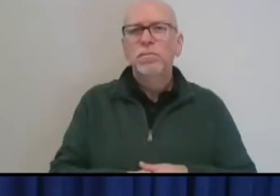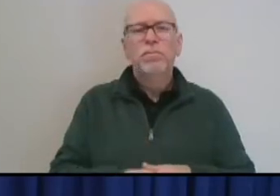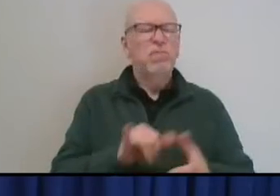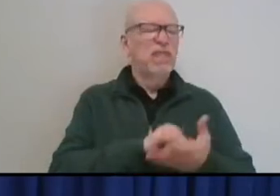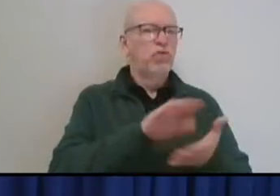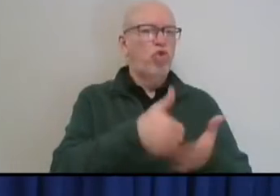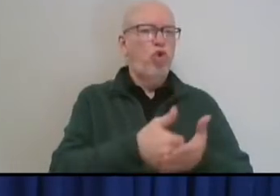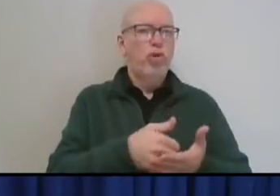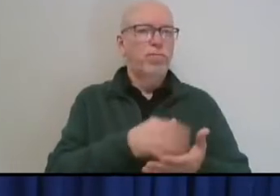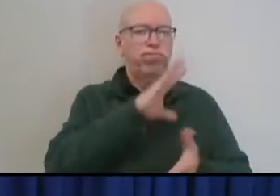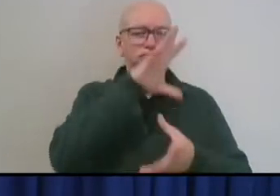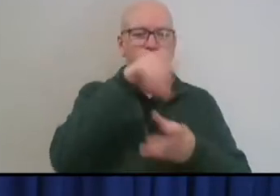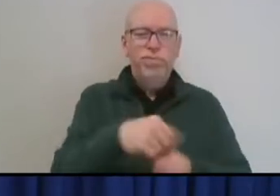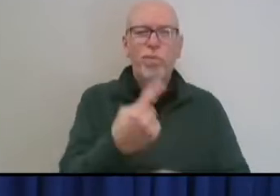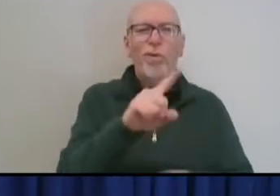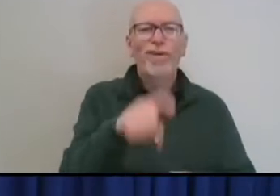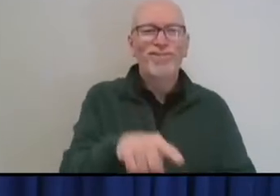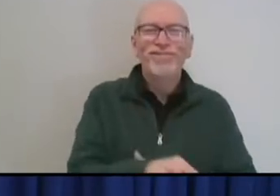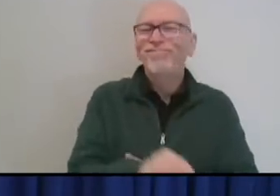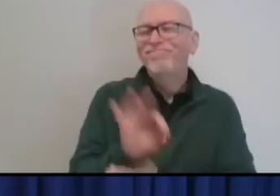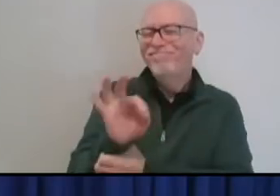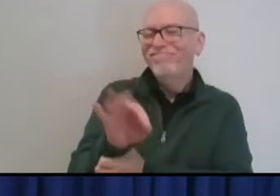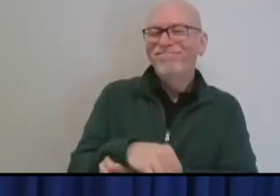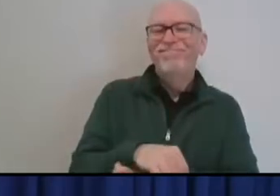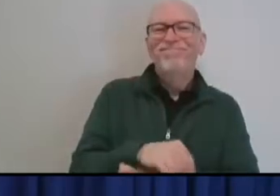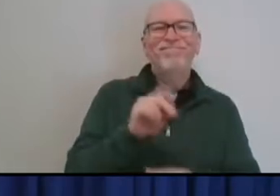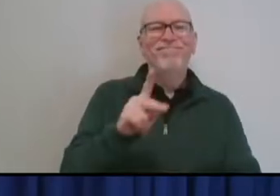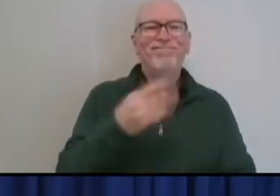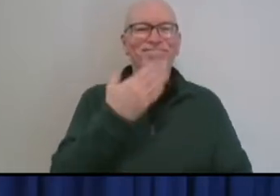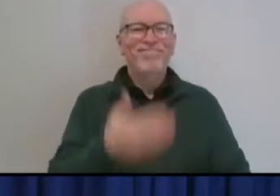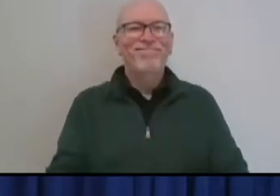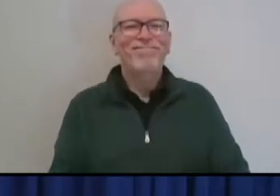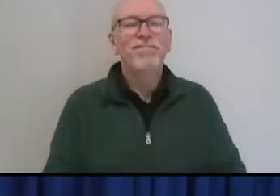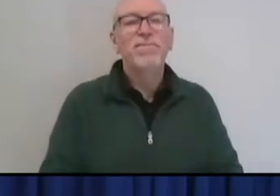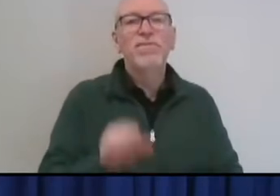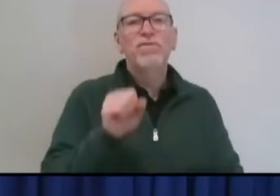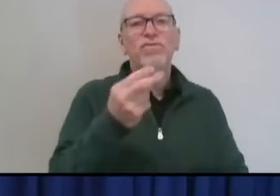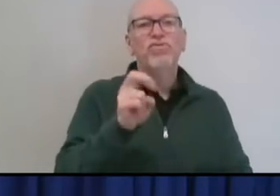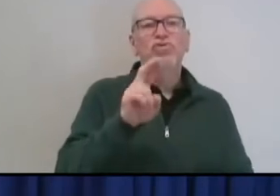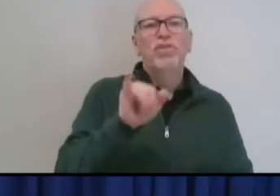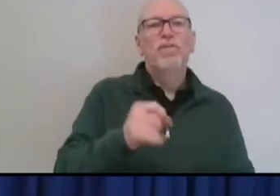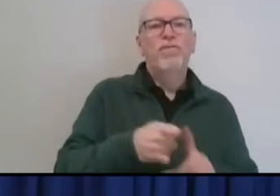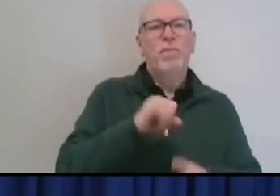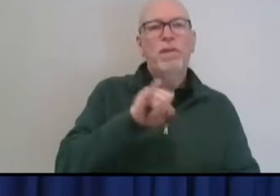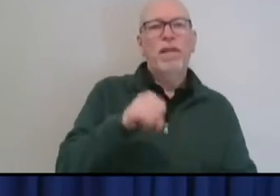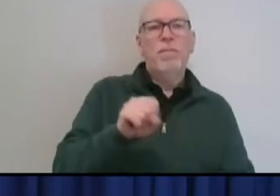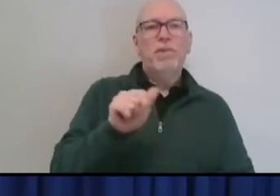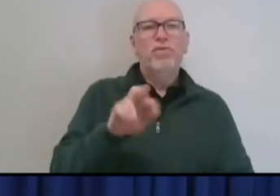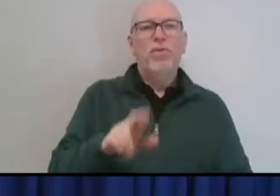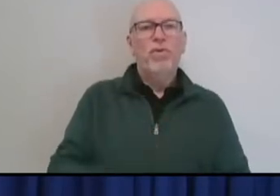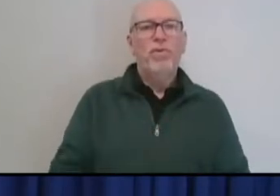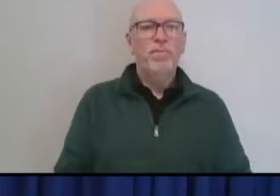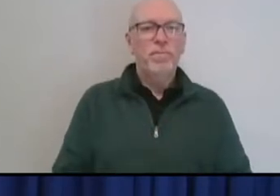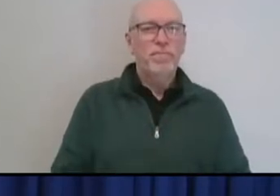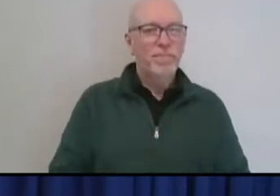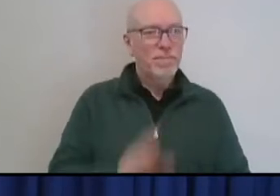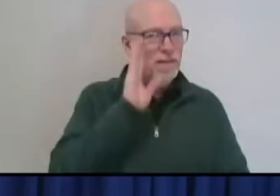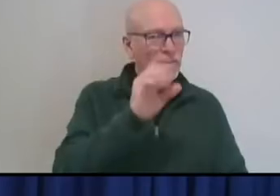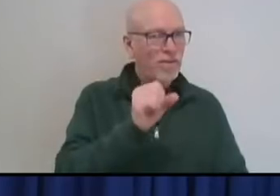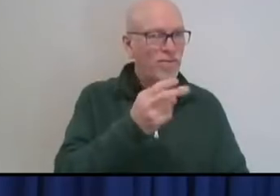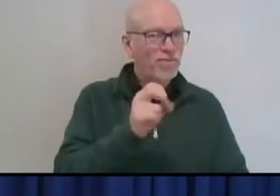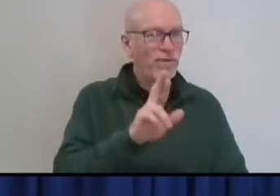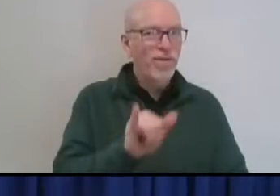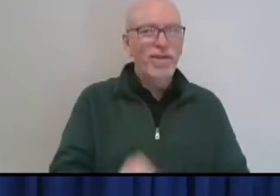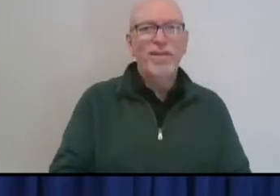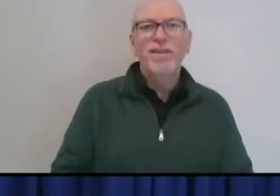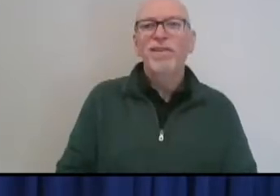all wrapped up into one. Thank you. Yep, perfect. Thank you. Sherry with the Indianapolis Star. Good afternoon, Sherry.